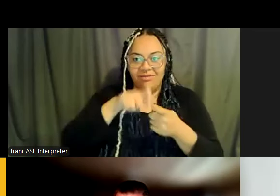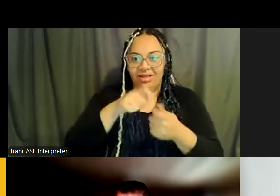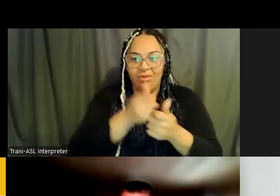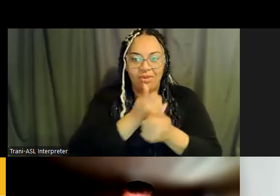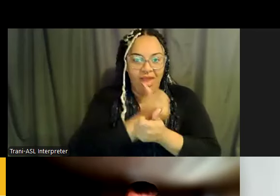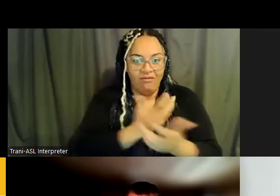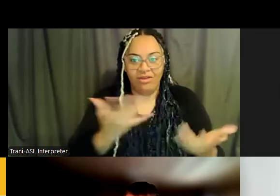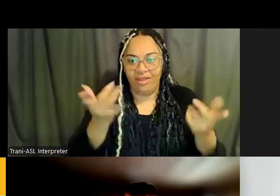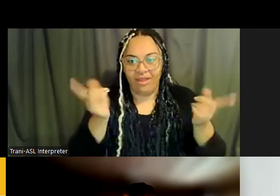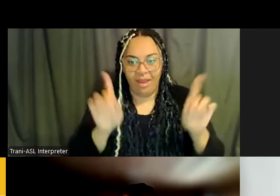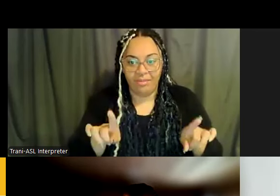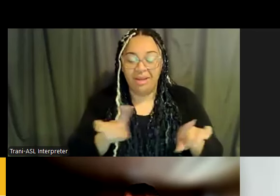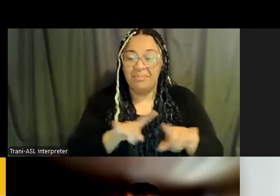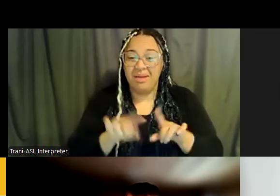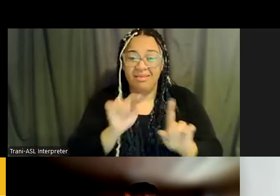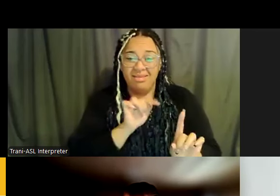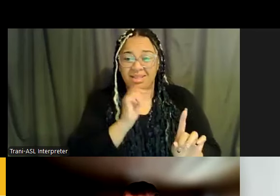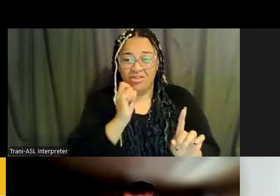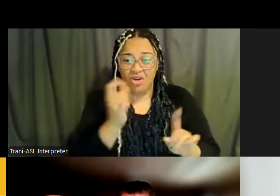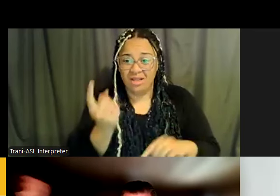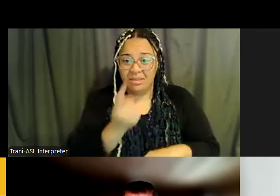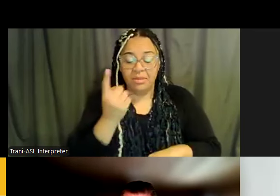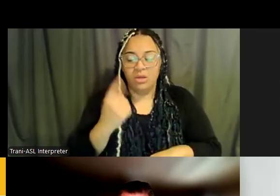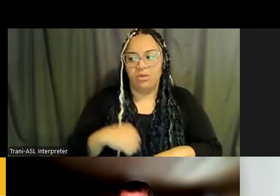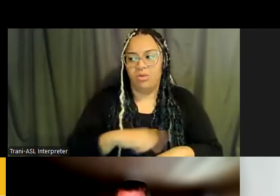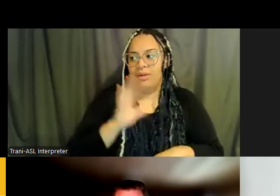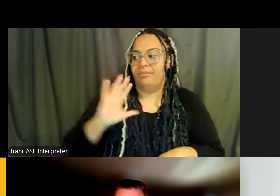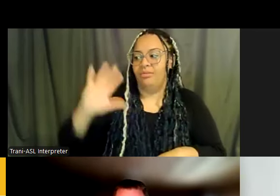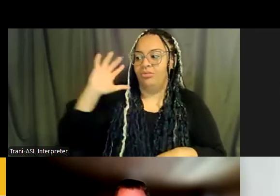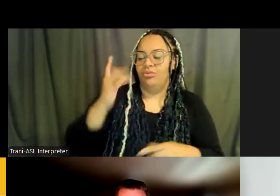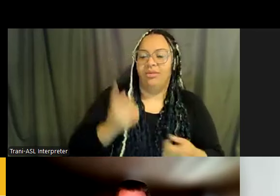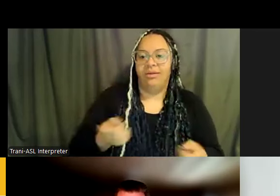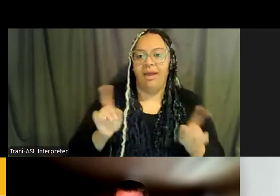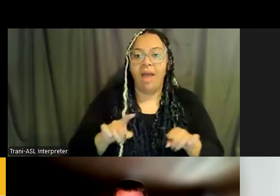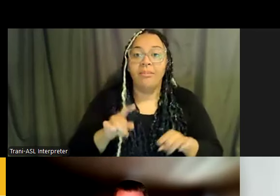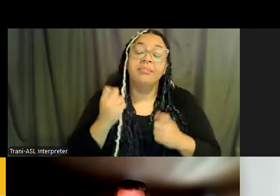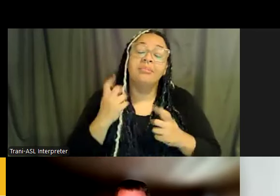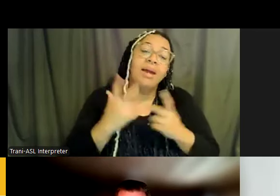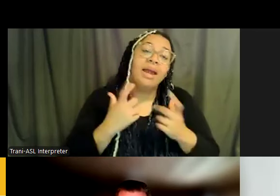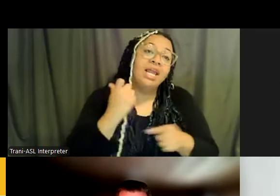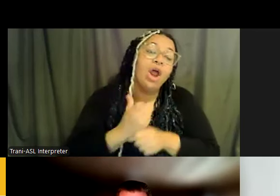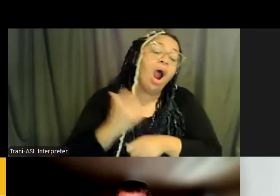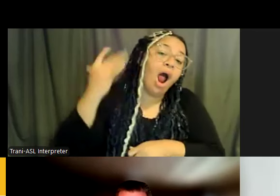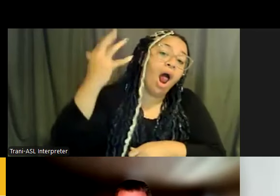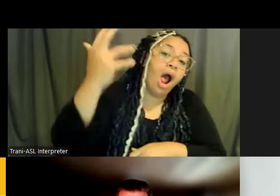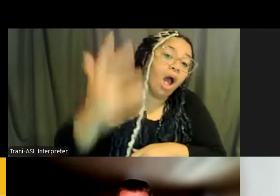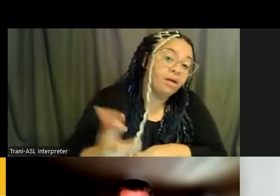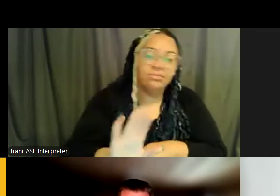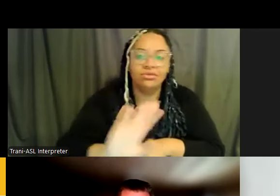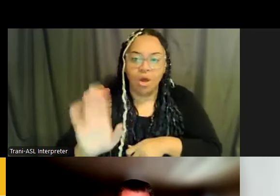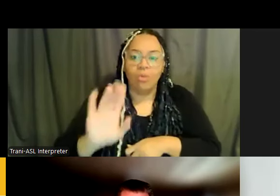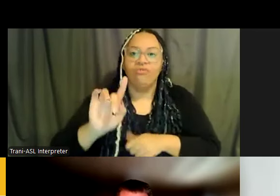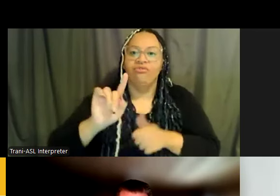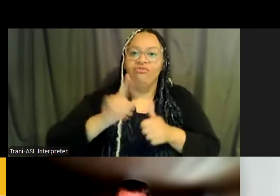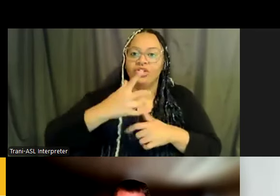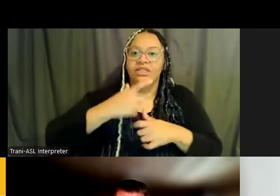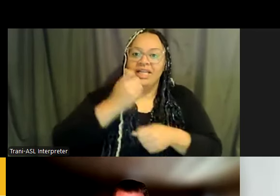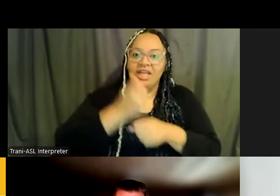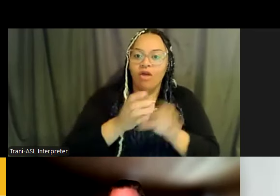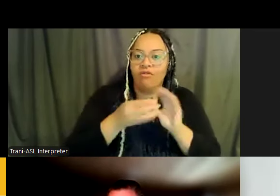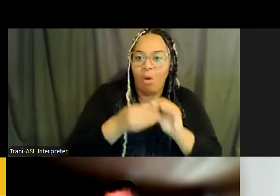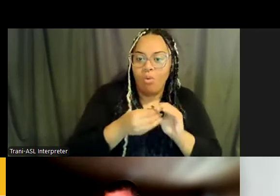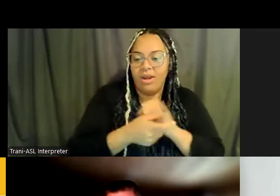this is not something that, as we used to think, happened years down the road. That first year of ownership is a huge part